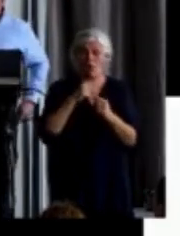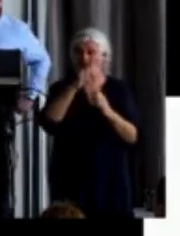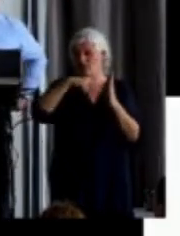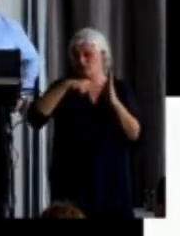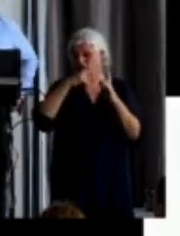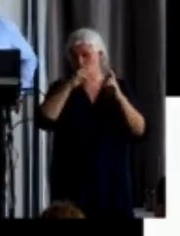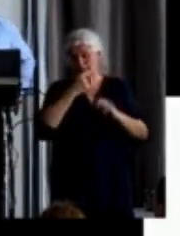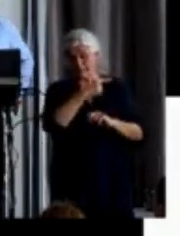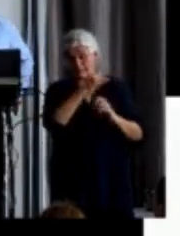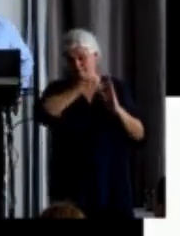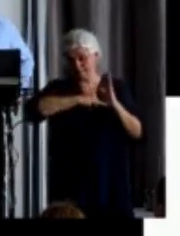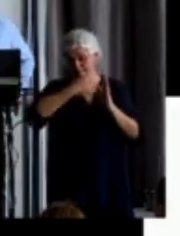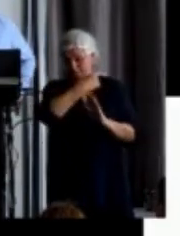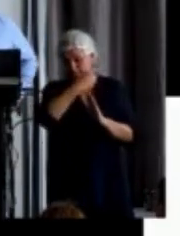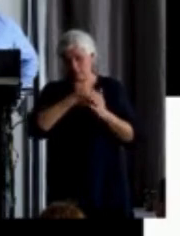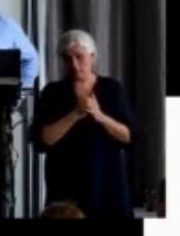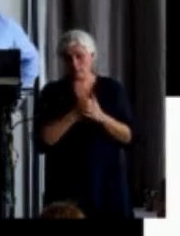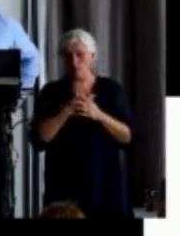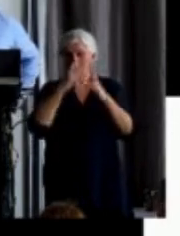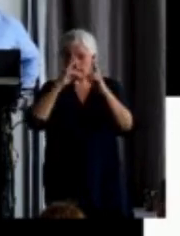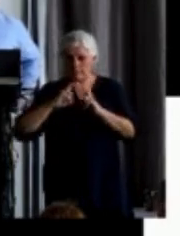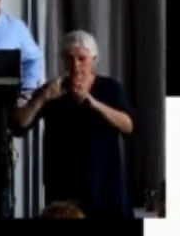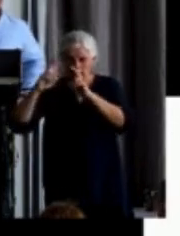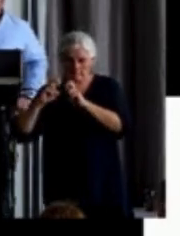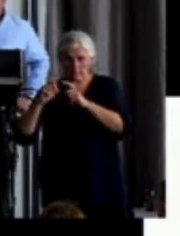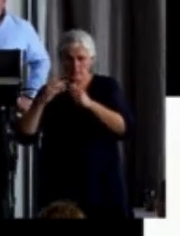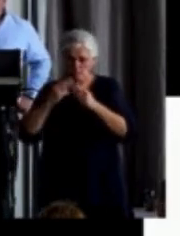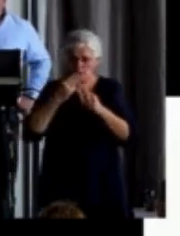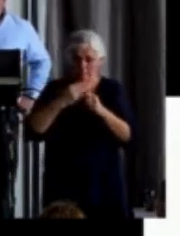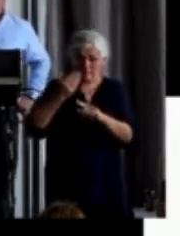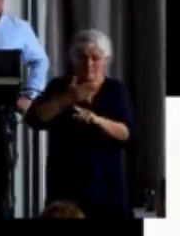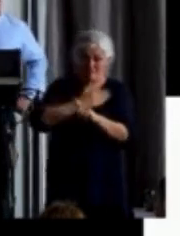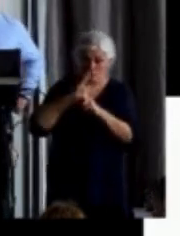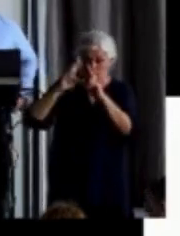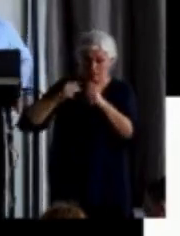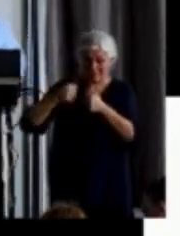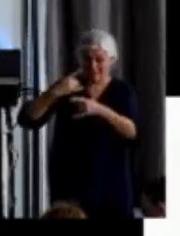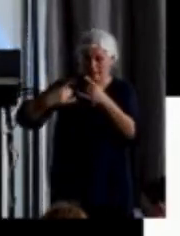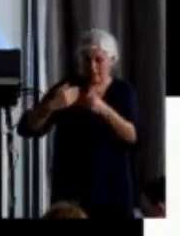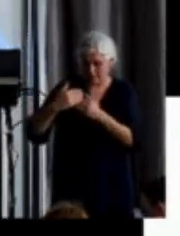that we would have examined in preparation for this research.